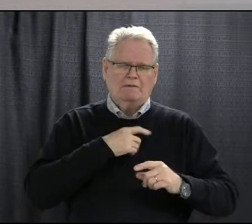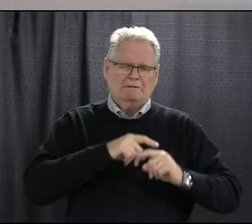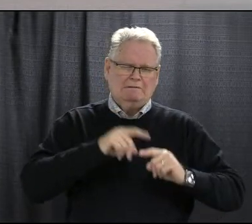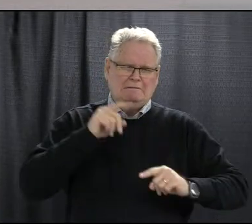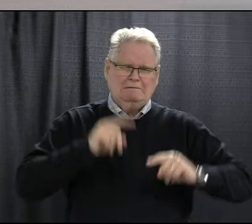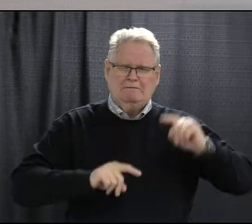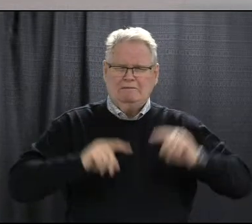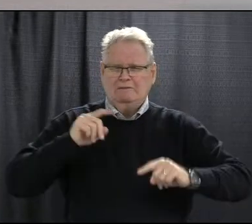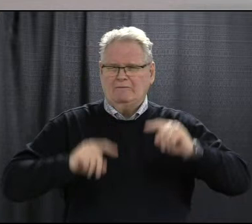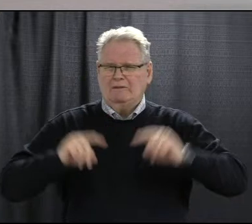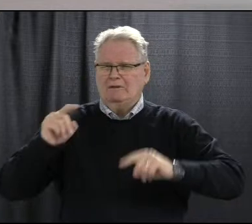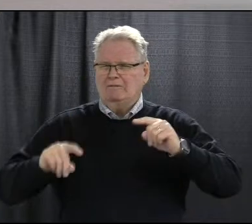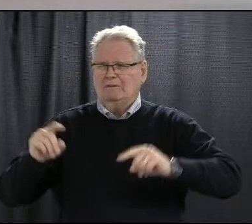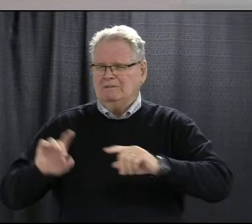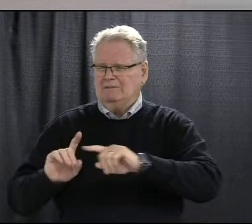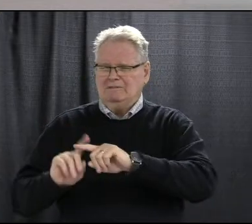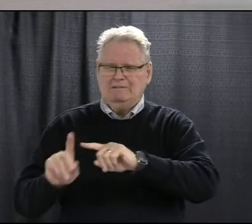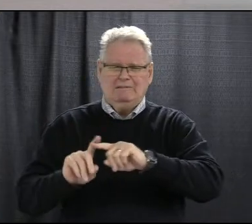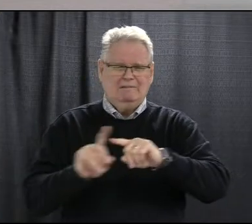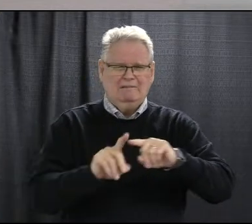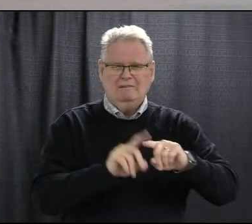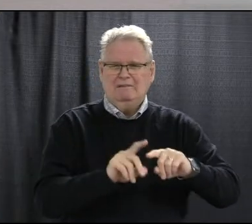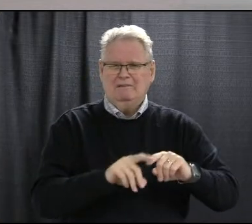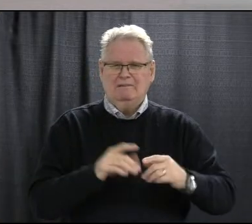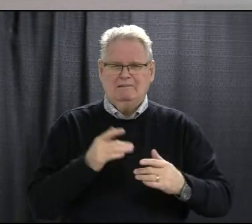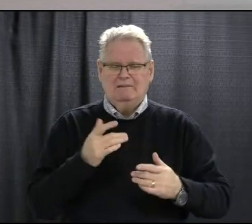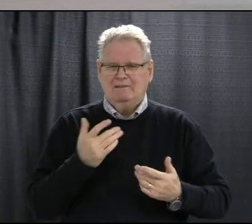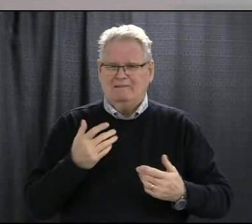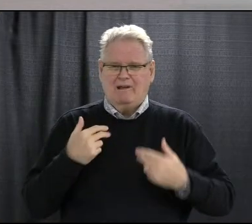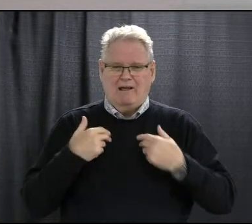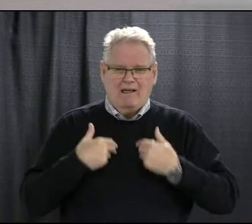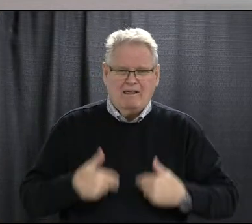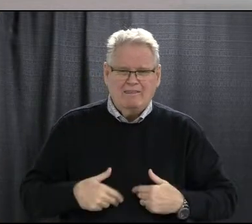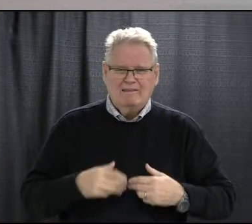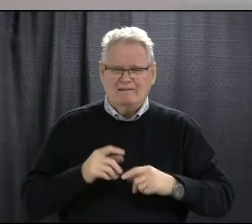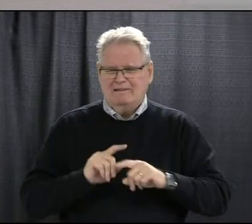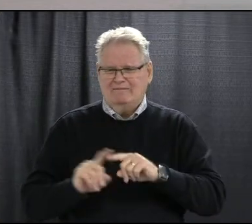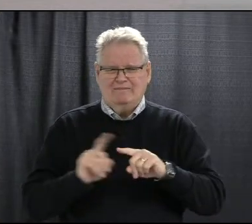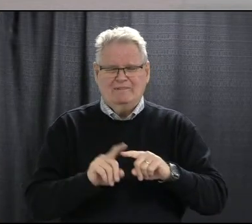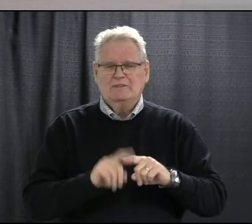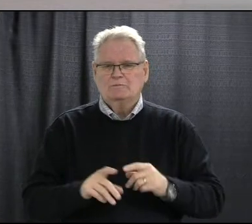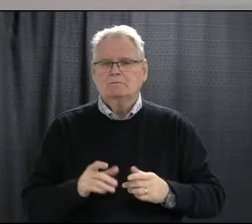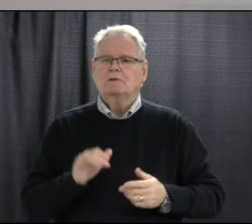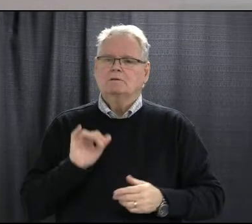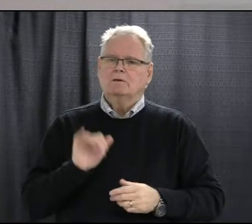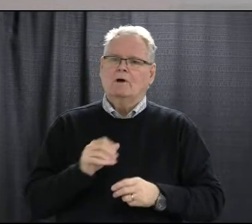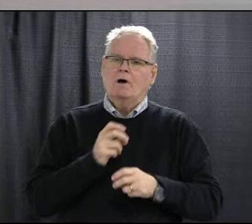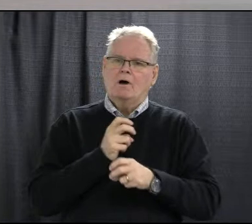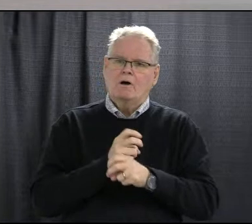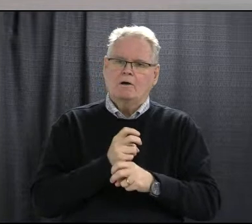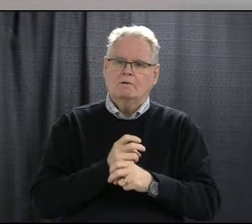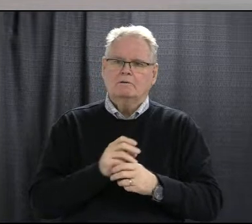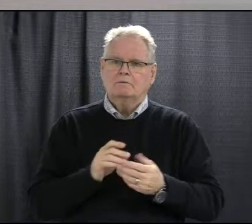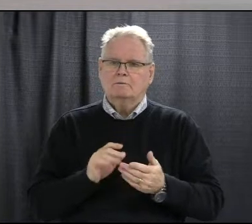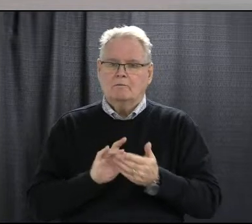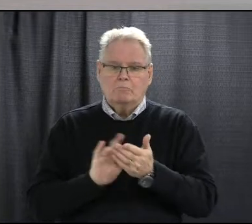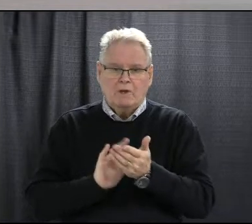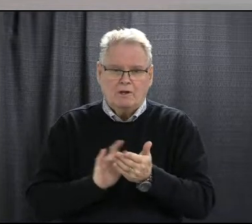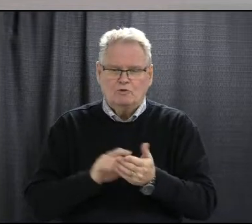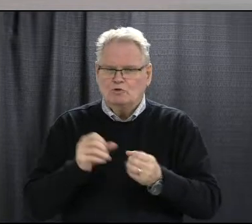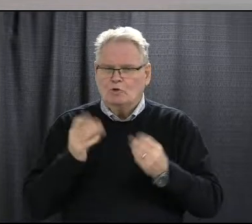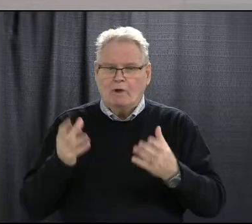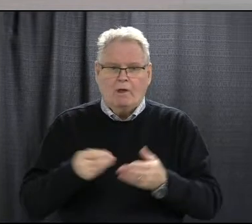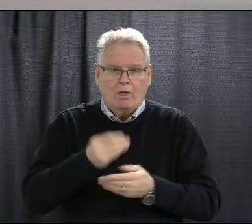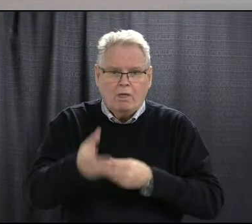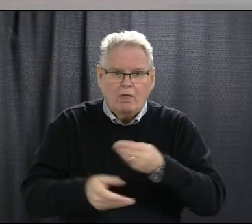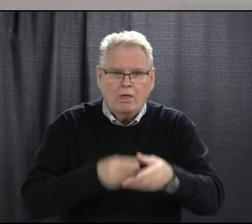and the capacity for those drugs to interact and affect your well-being is pretty high. So I was a kidney doc,